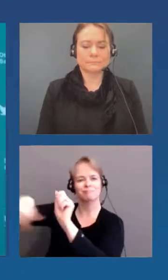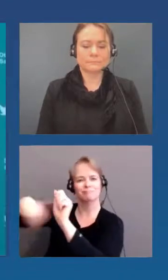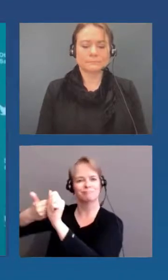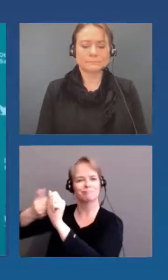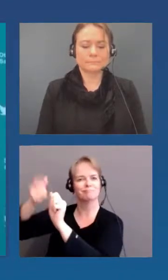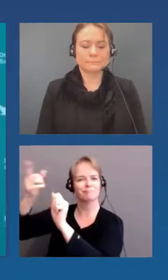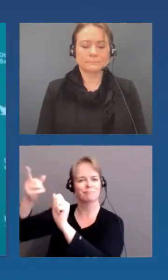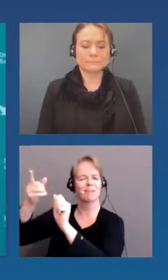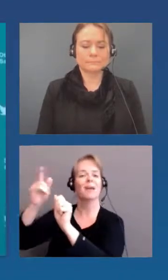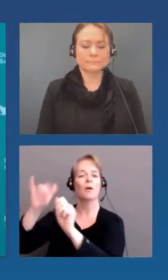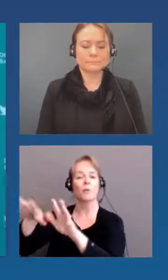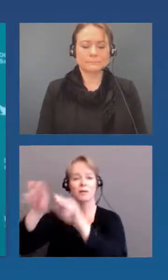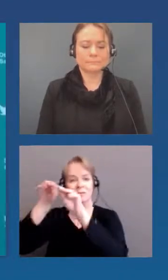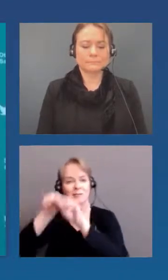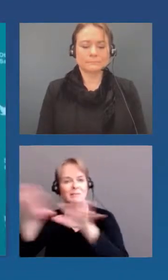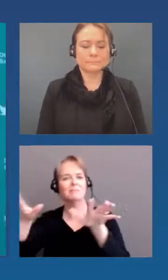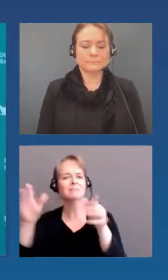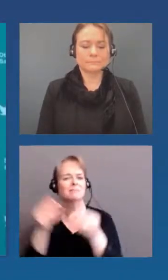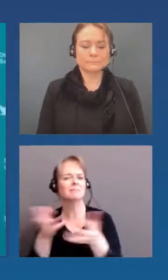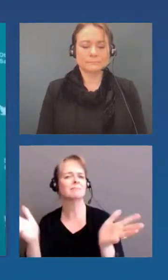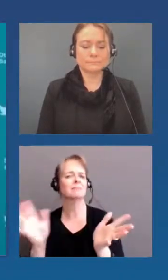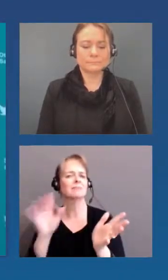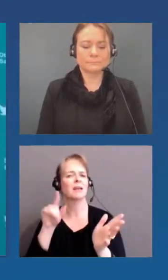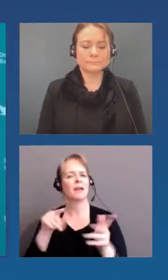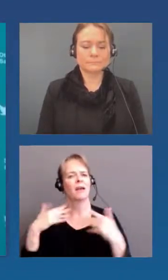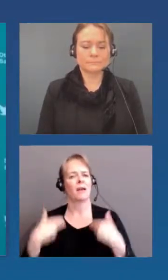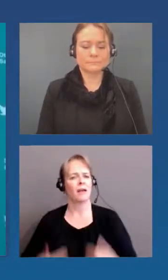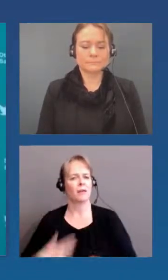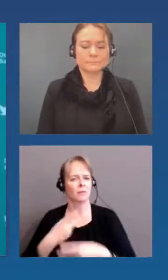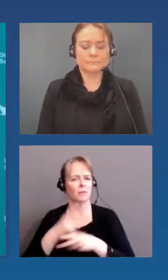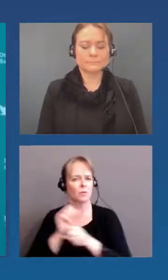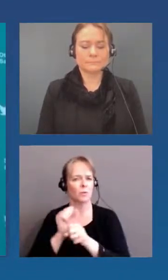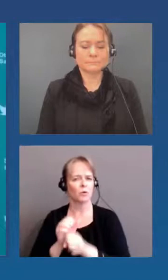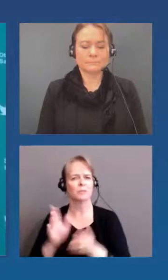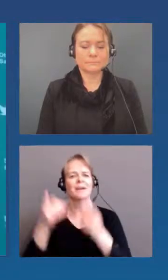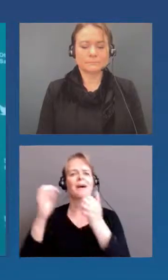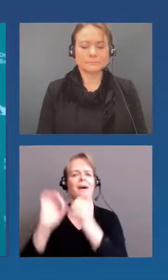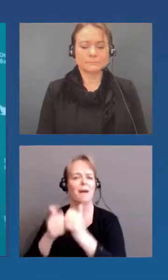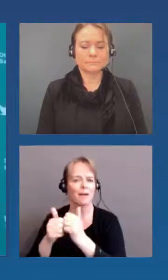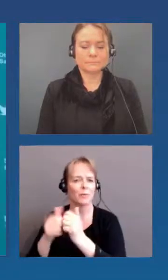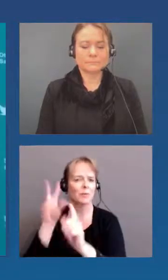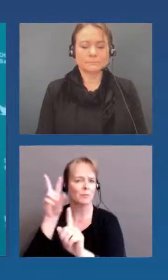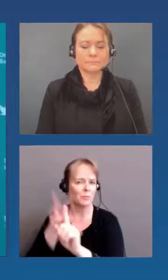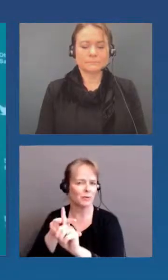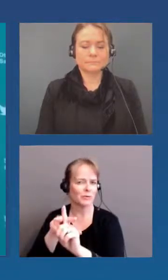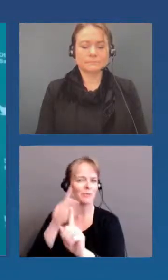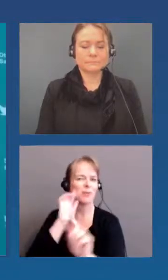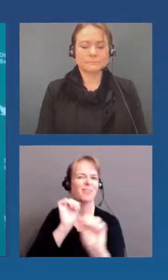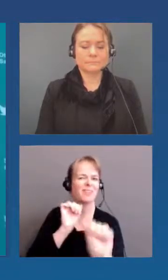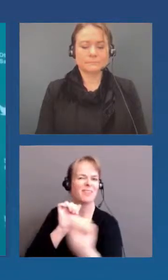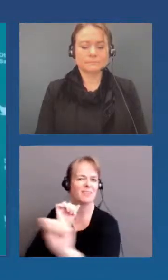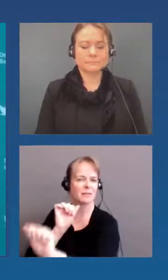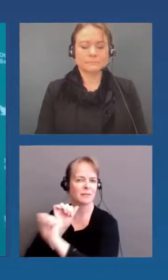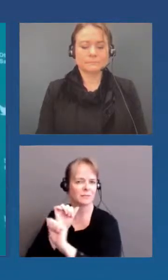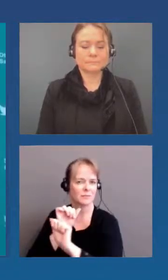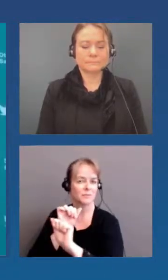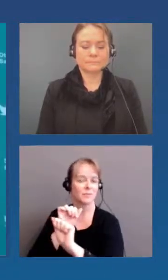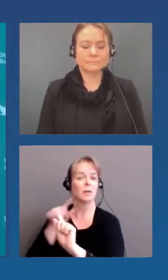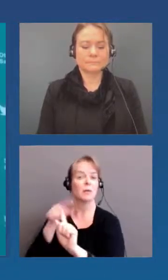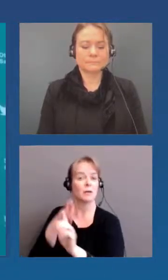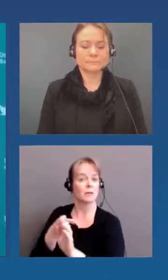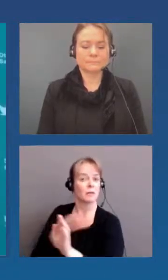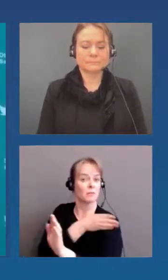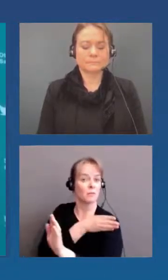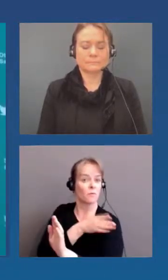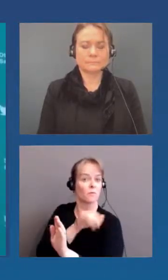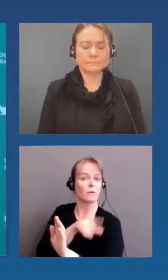how to book their specific appointment time for the vaccination. Until then, some healthcare workers who are